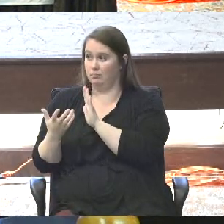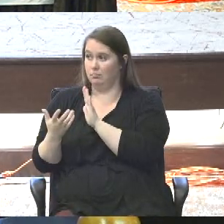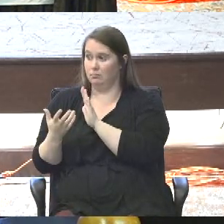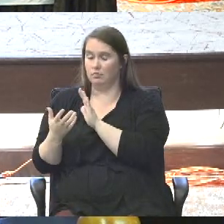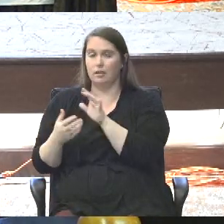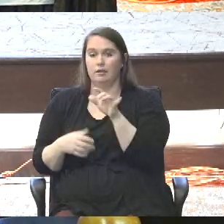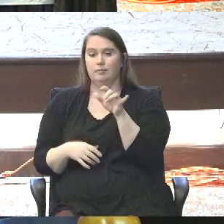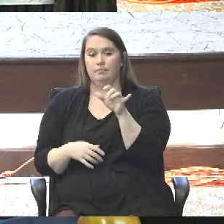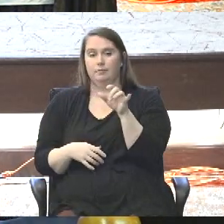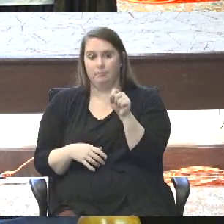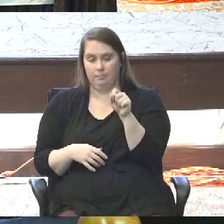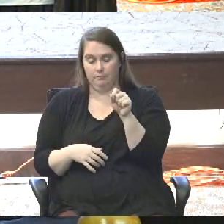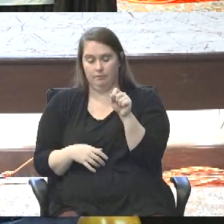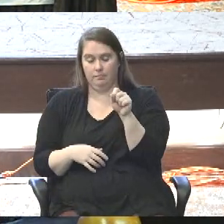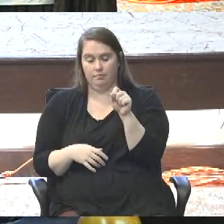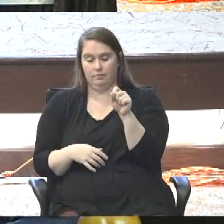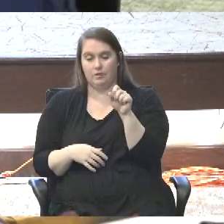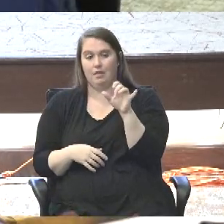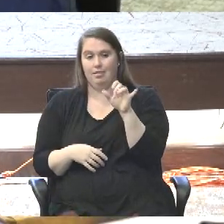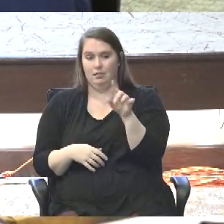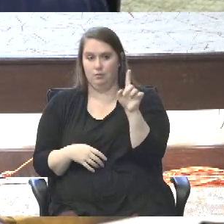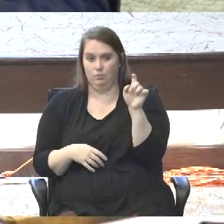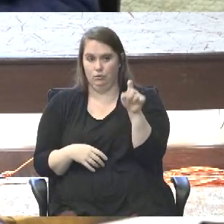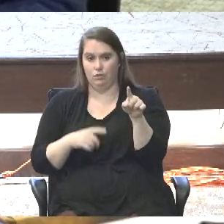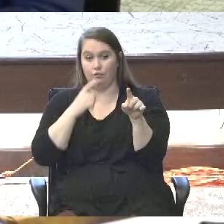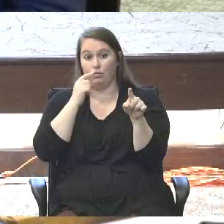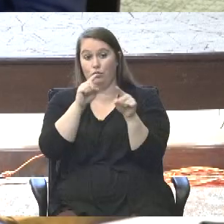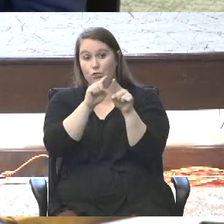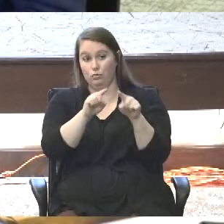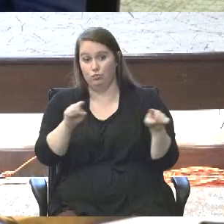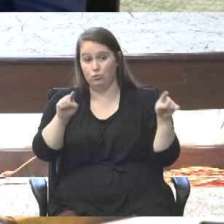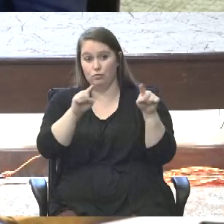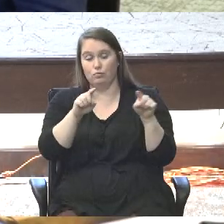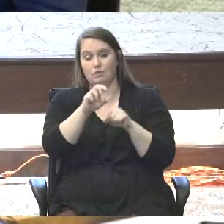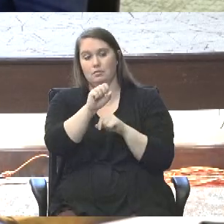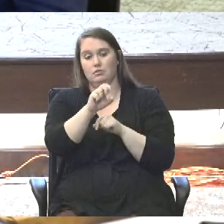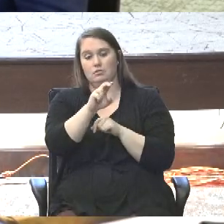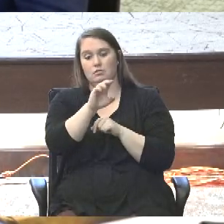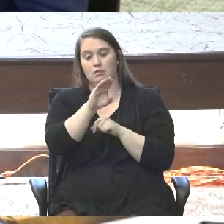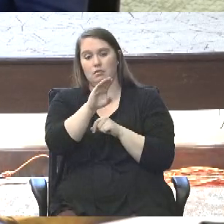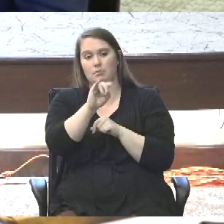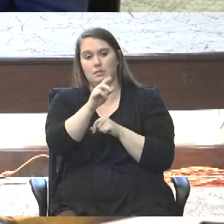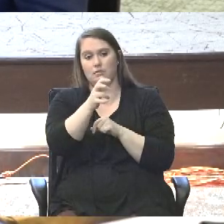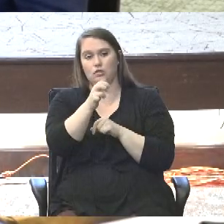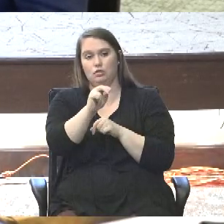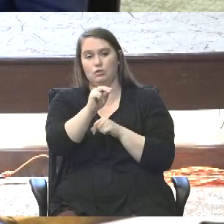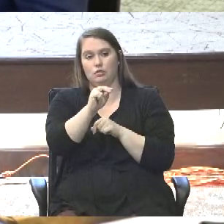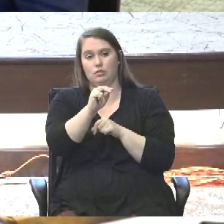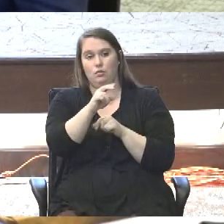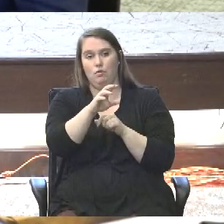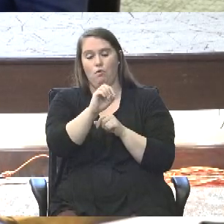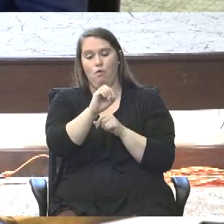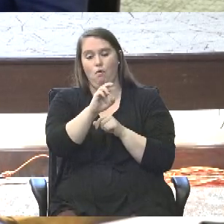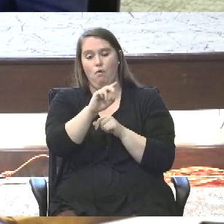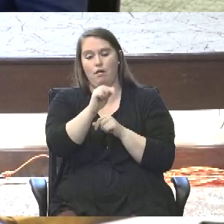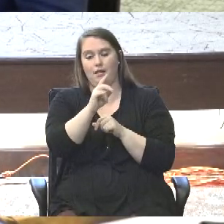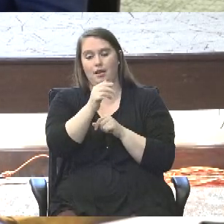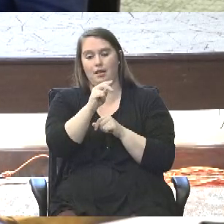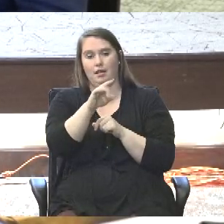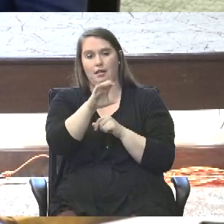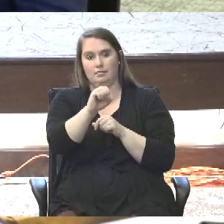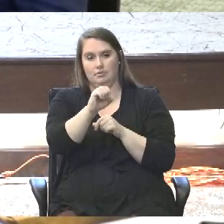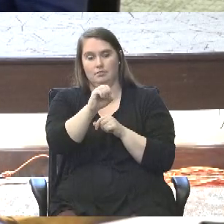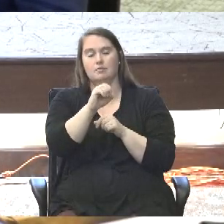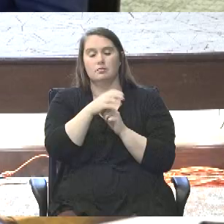developer? Right, so that's going to be a question for you all for your subdivision ordinance, because that needs to be by ordinance. What we've done,